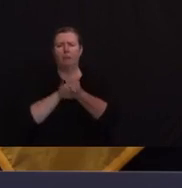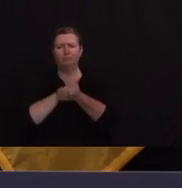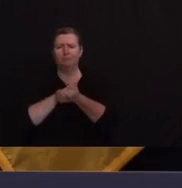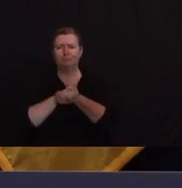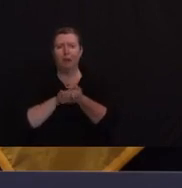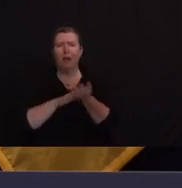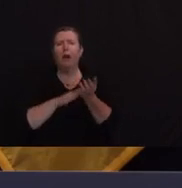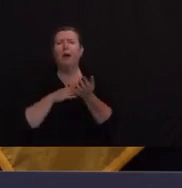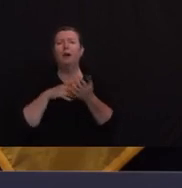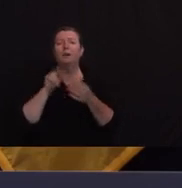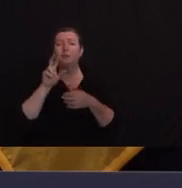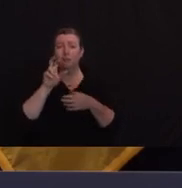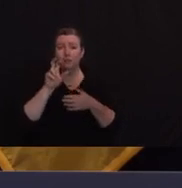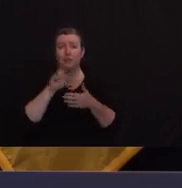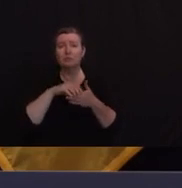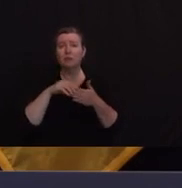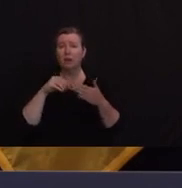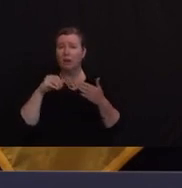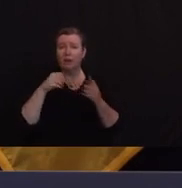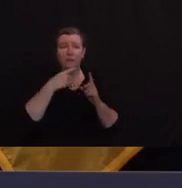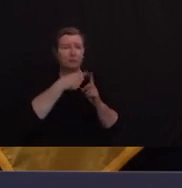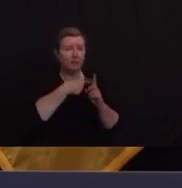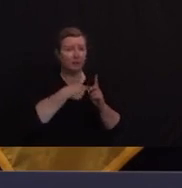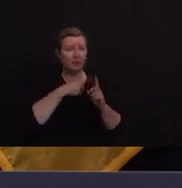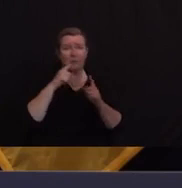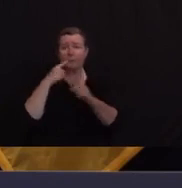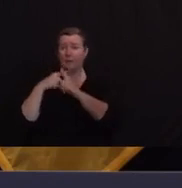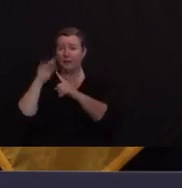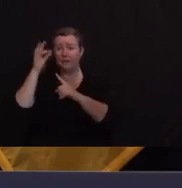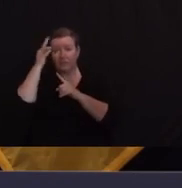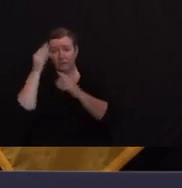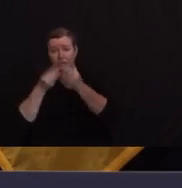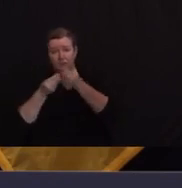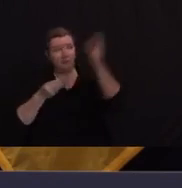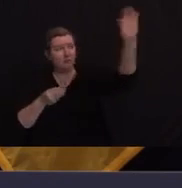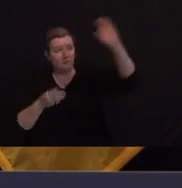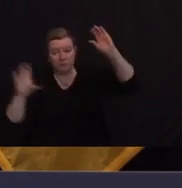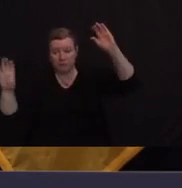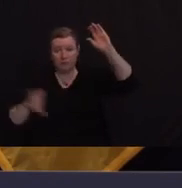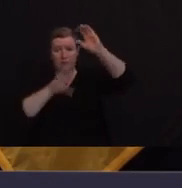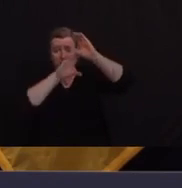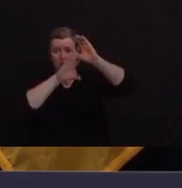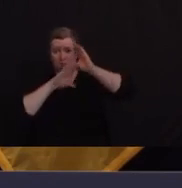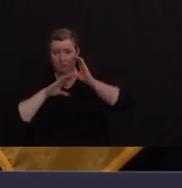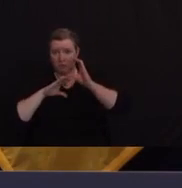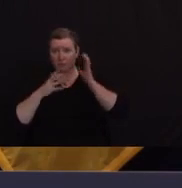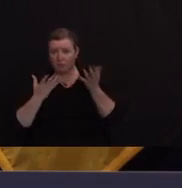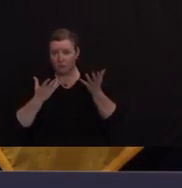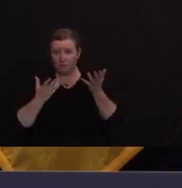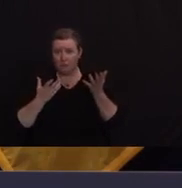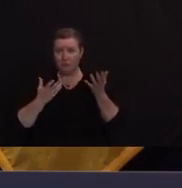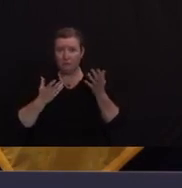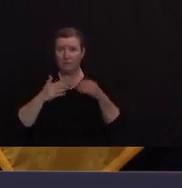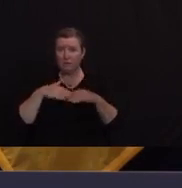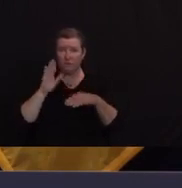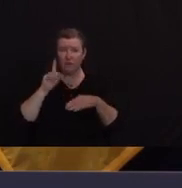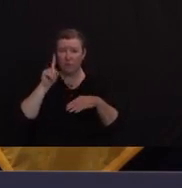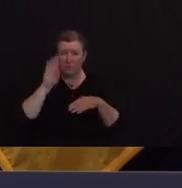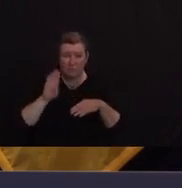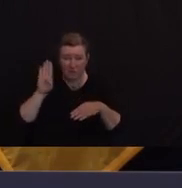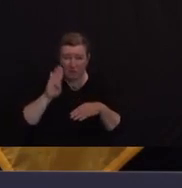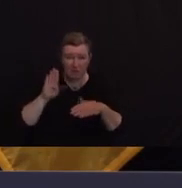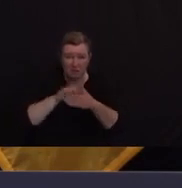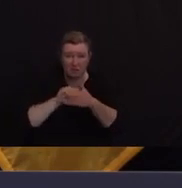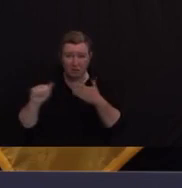Yes, we do, but that's over $1 billion a month. And I used the phrase earlier, we don't want to crowd out investments that we